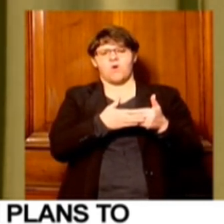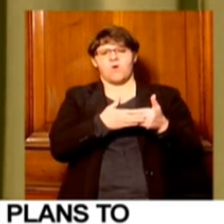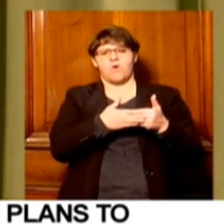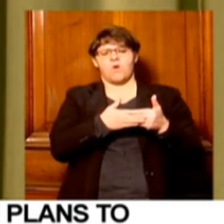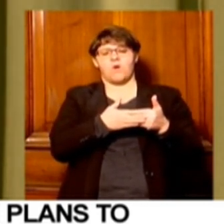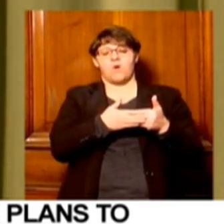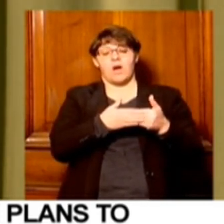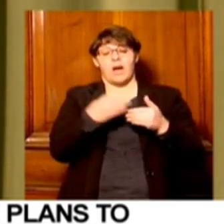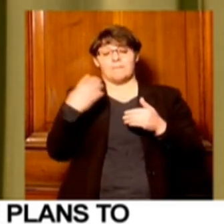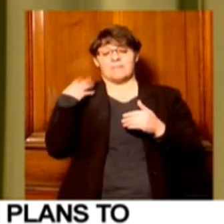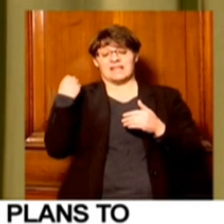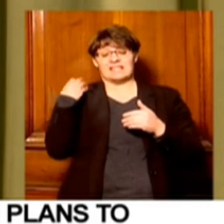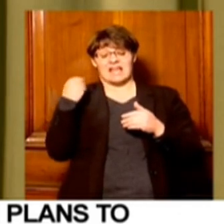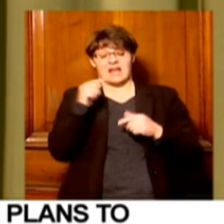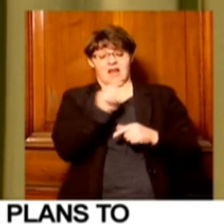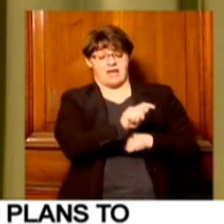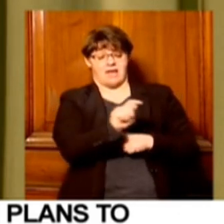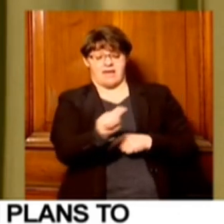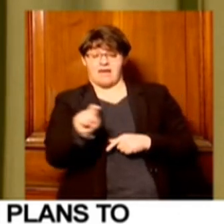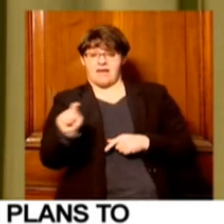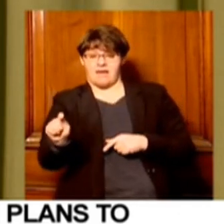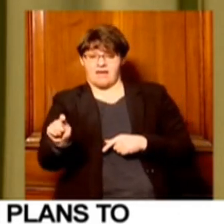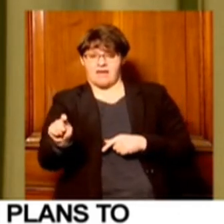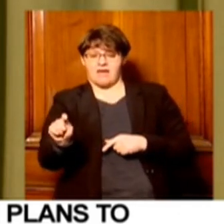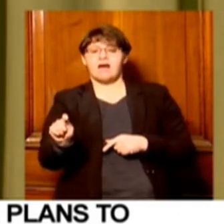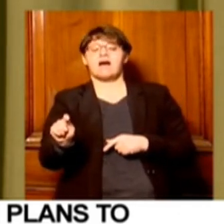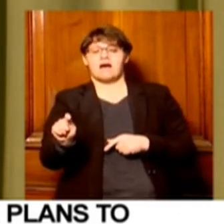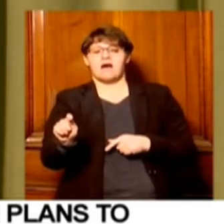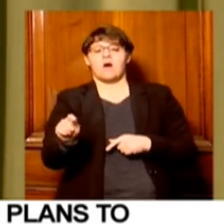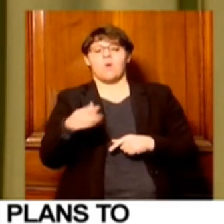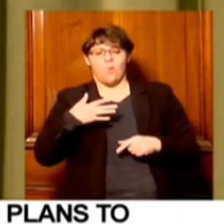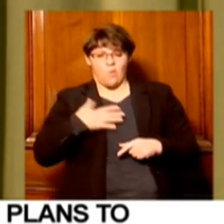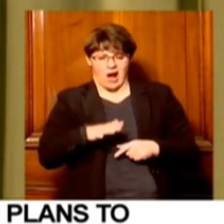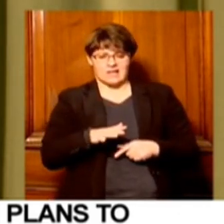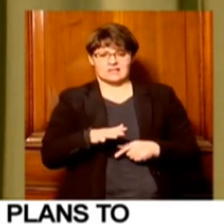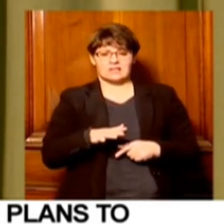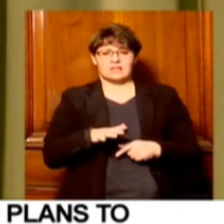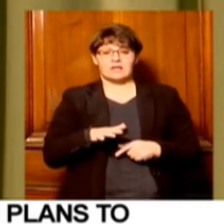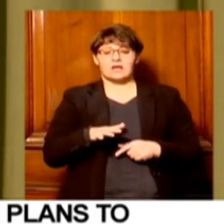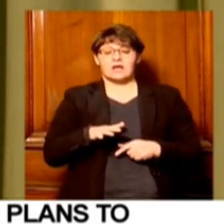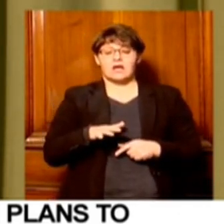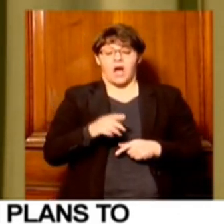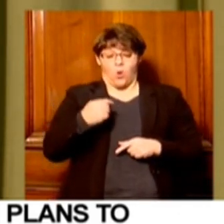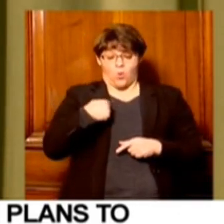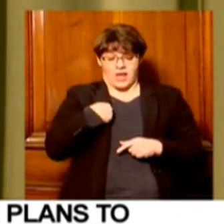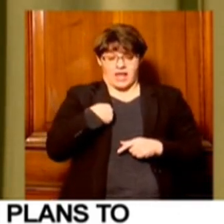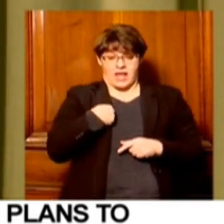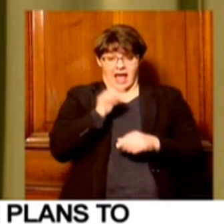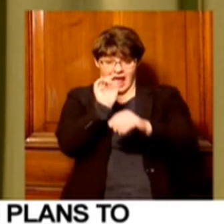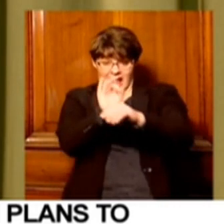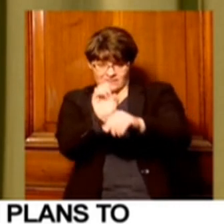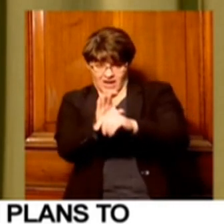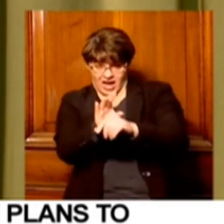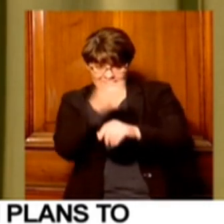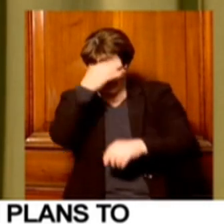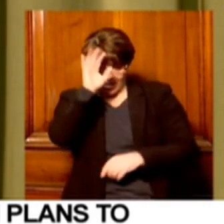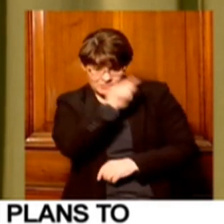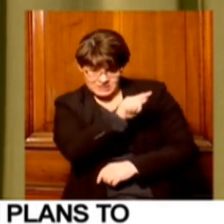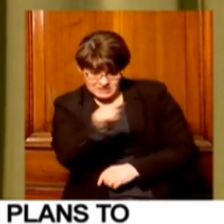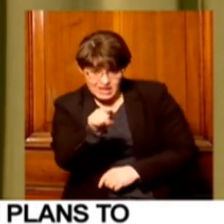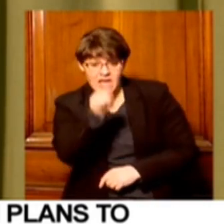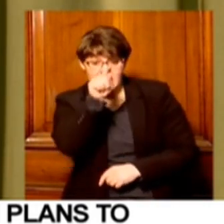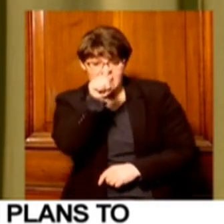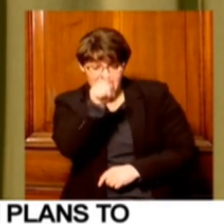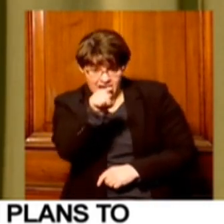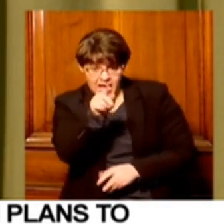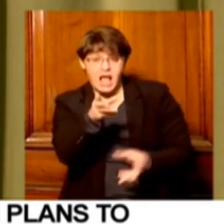public advisories that government receives to inform the COVID-19 decisions. I'm working on a story